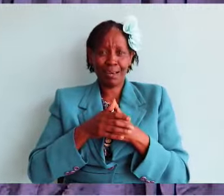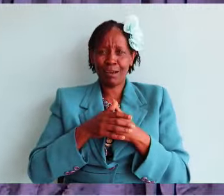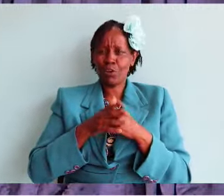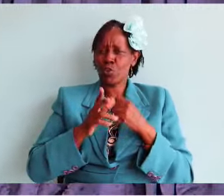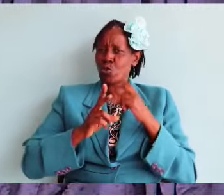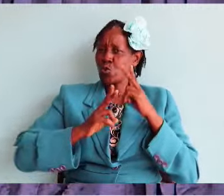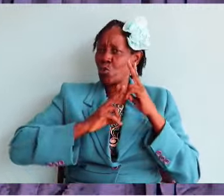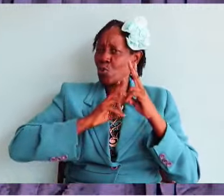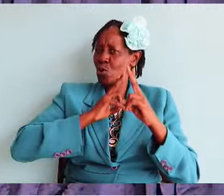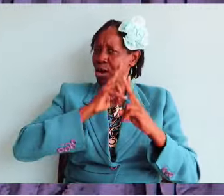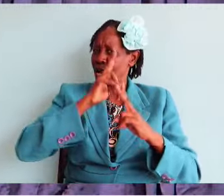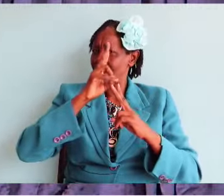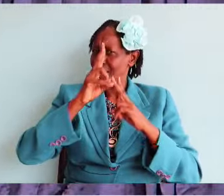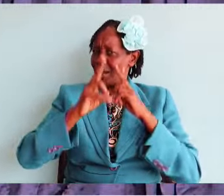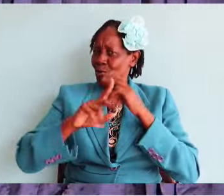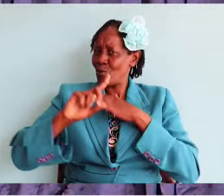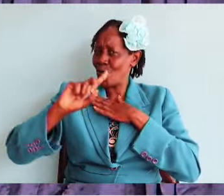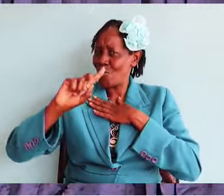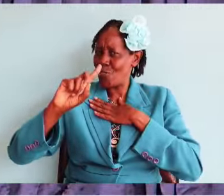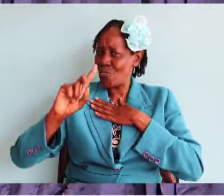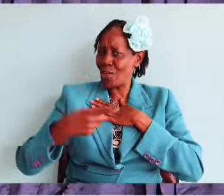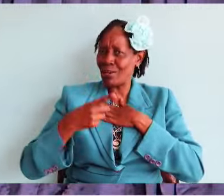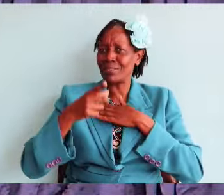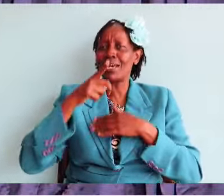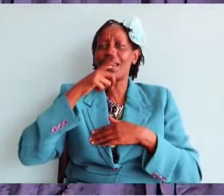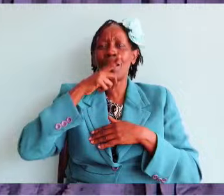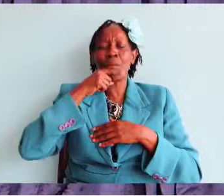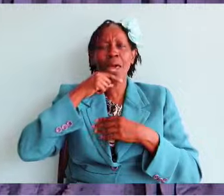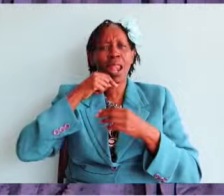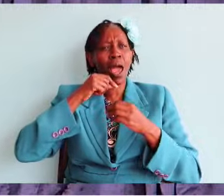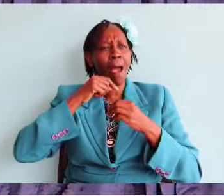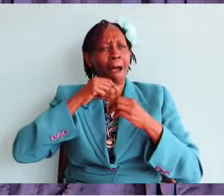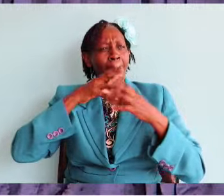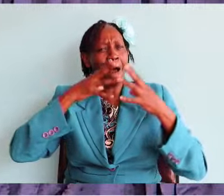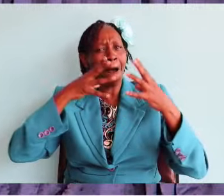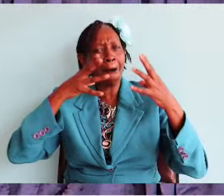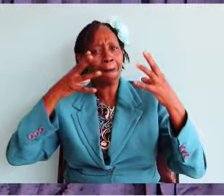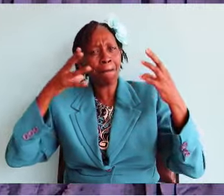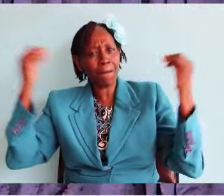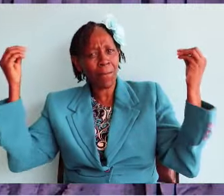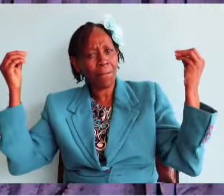22,000 men left.